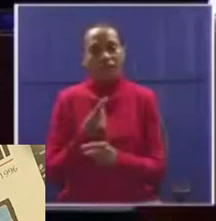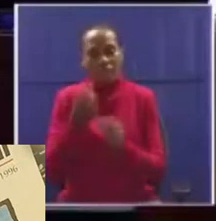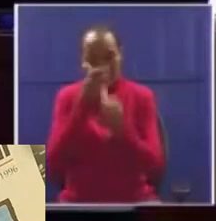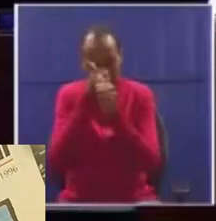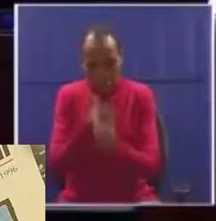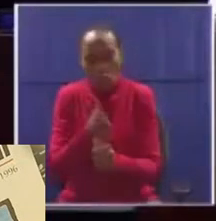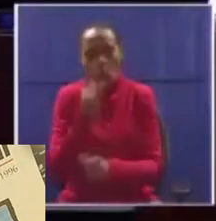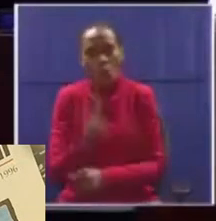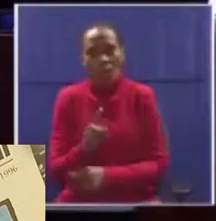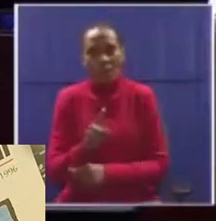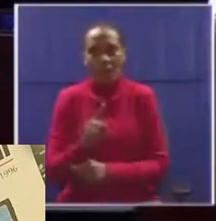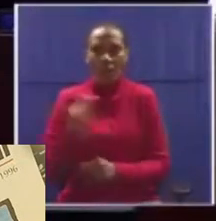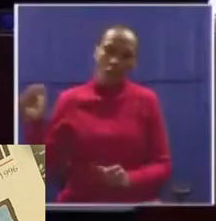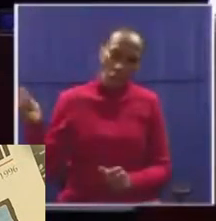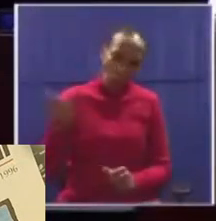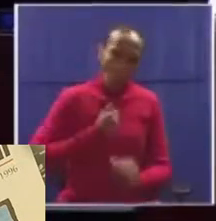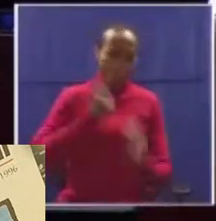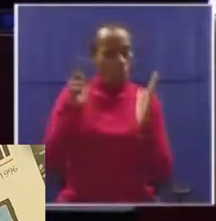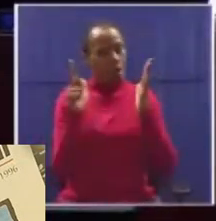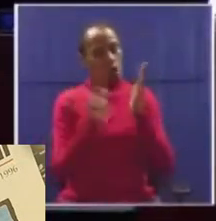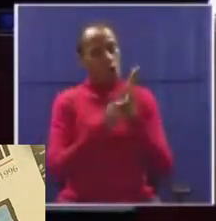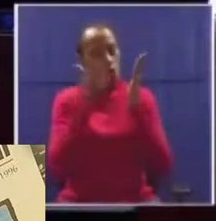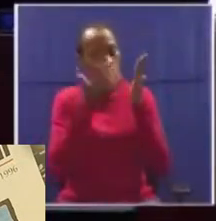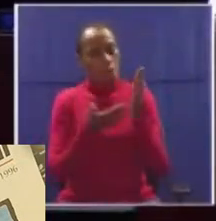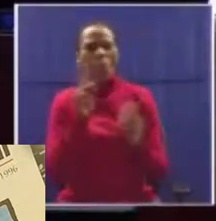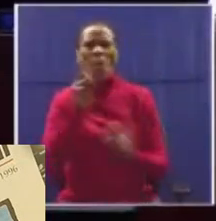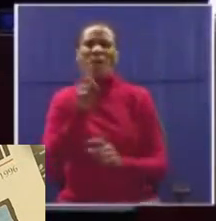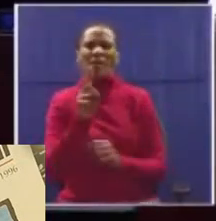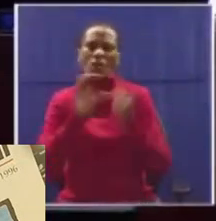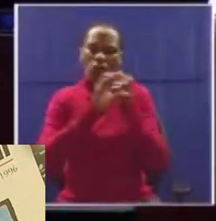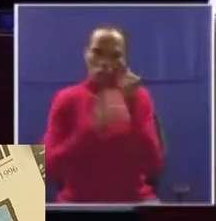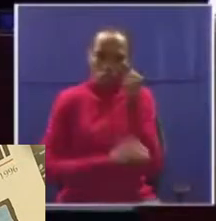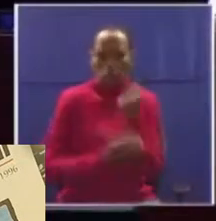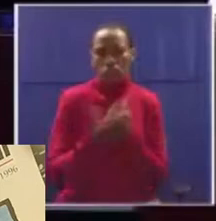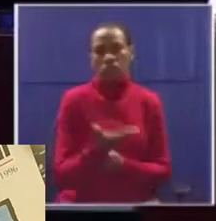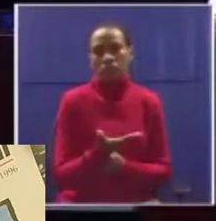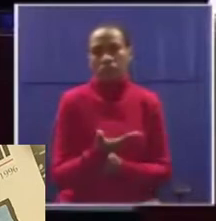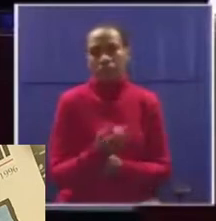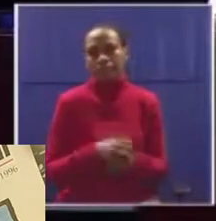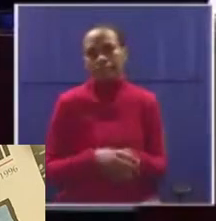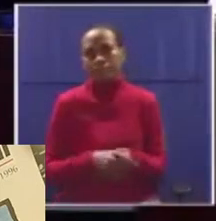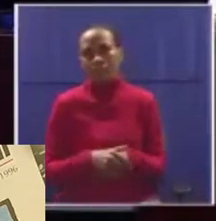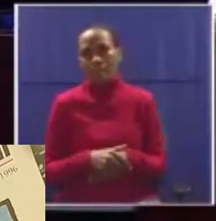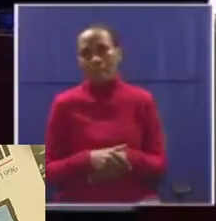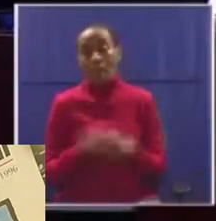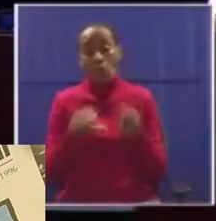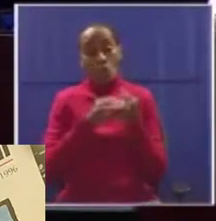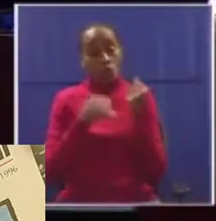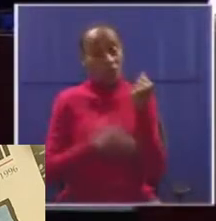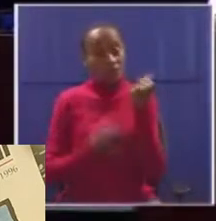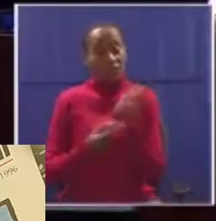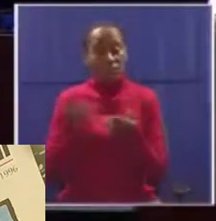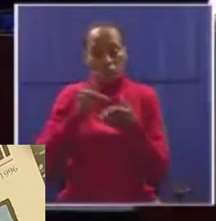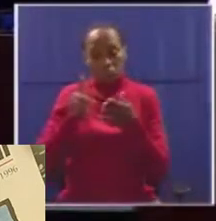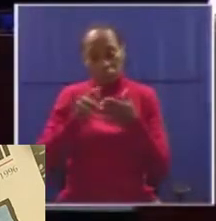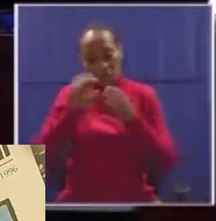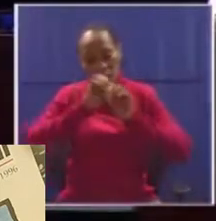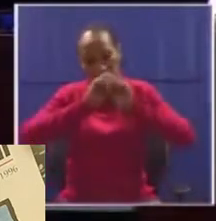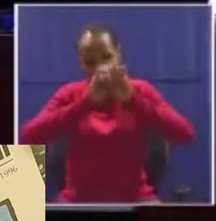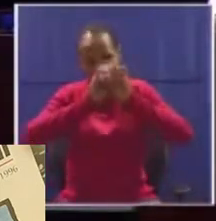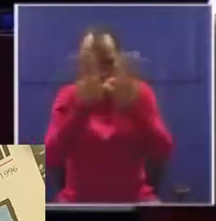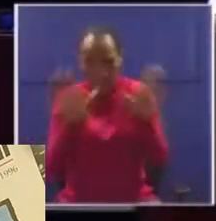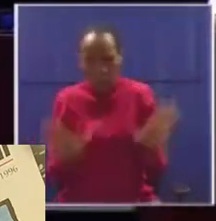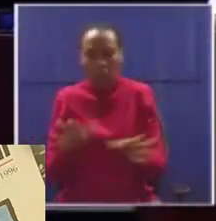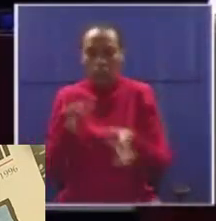guided by our Apex law the Constitution whose prescripts and